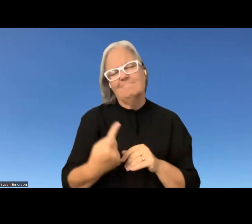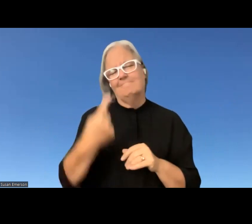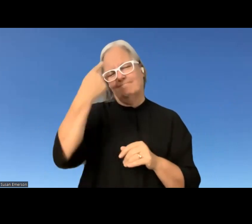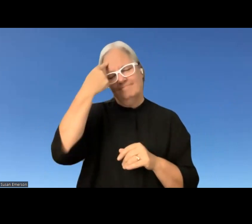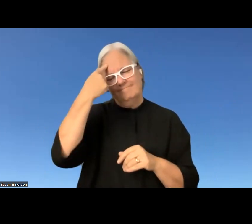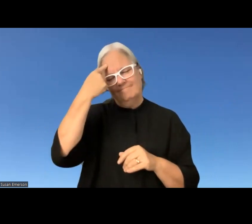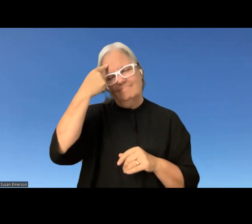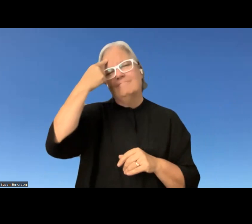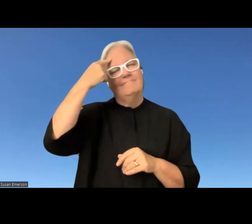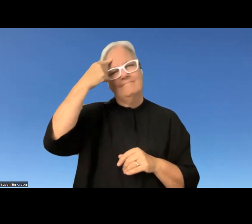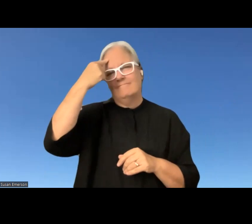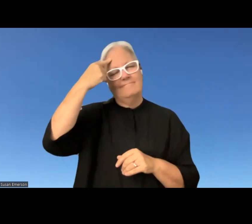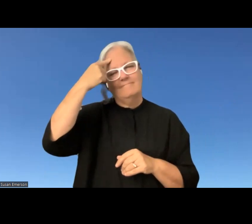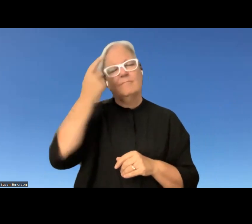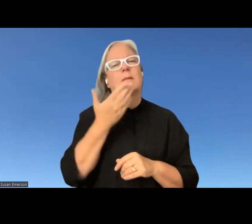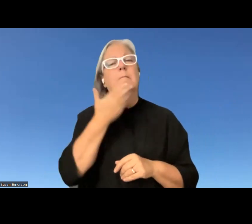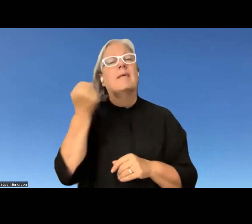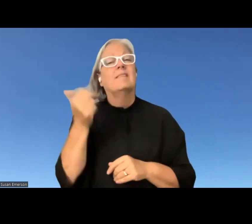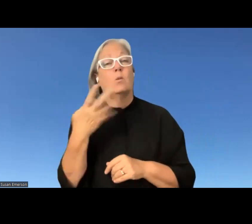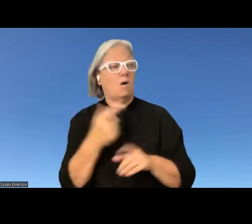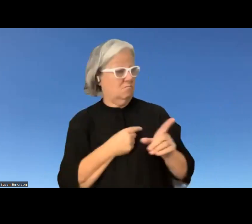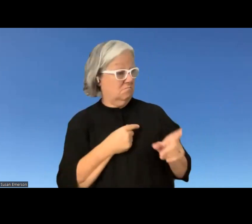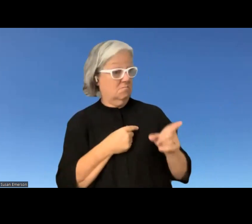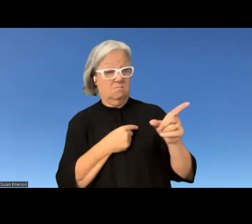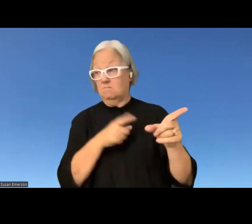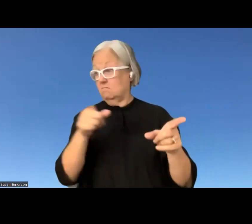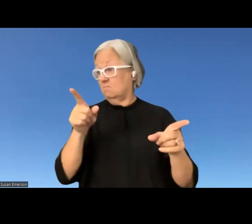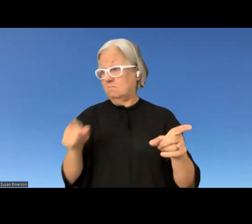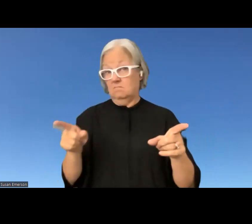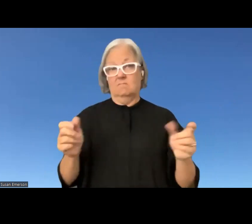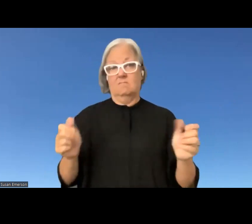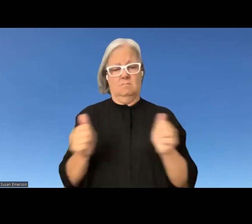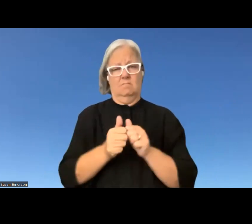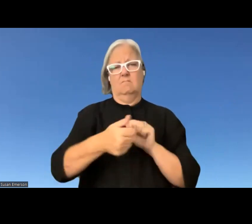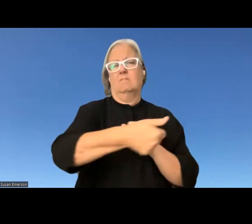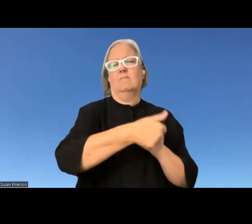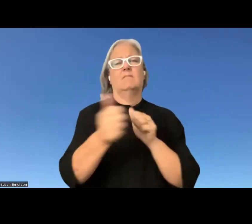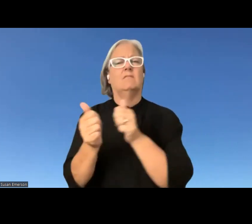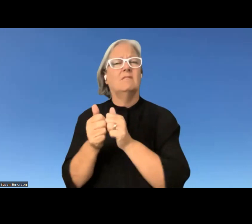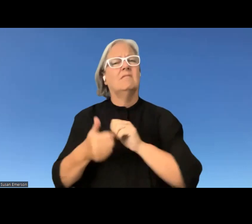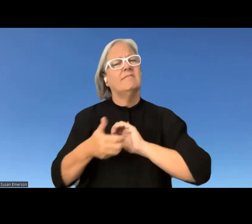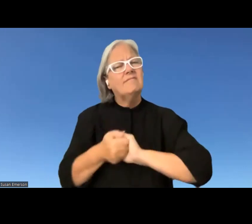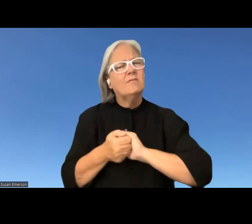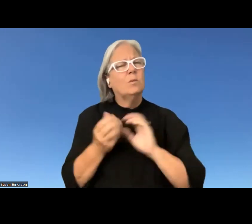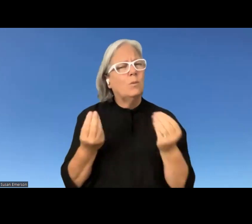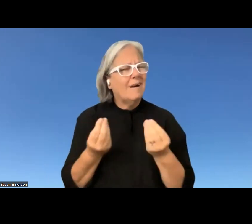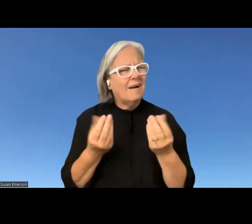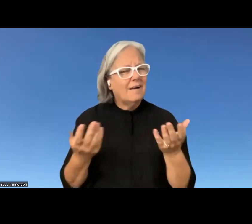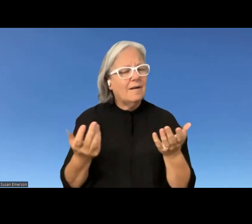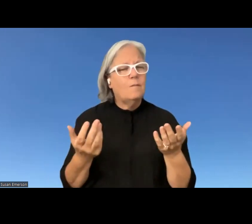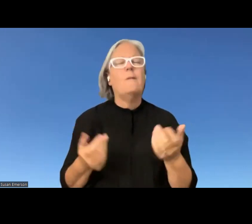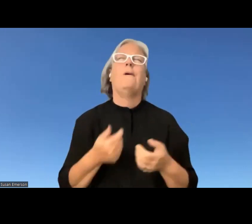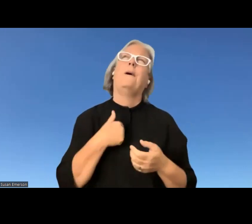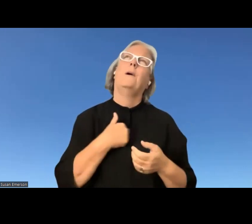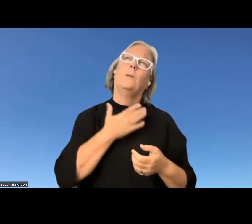our resources and work together. Why do we want to do it? Well, we want to find